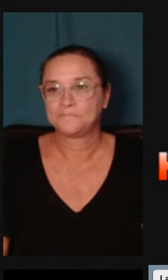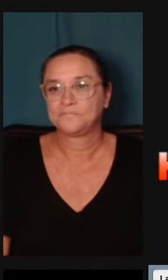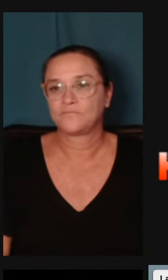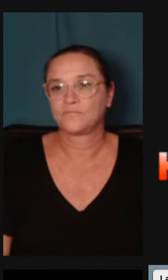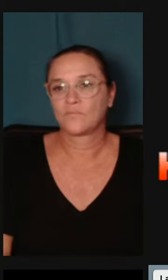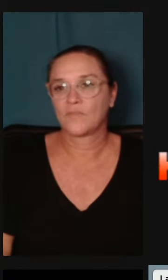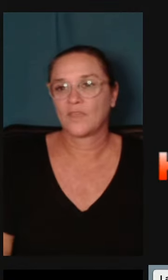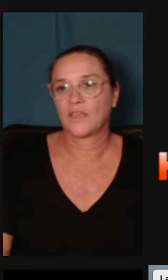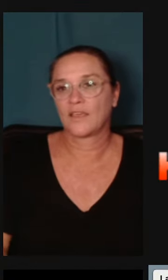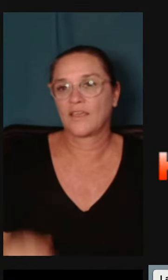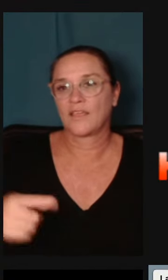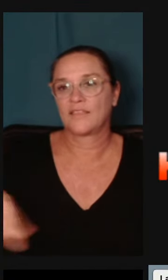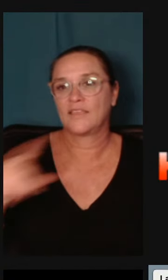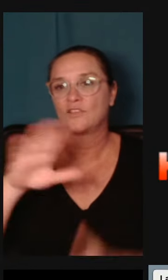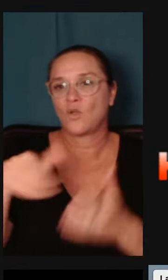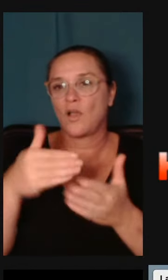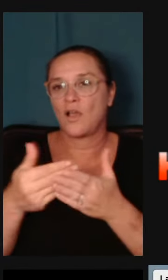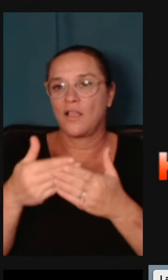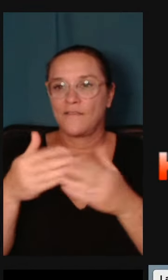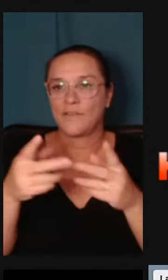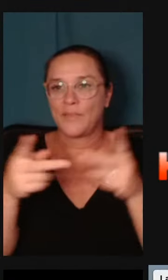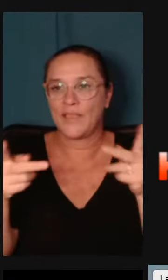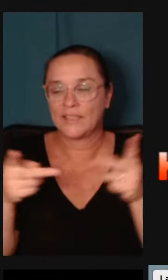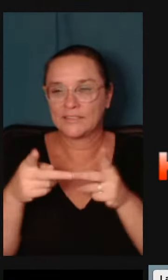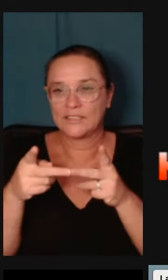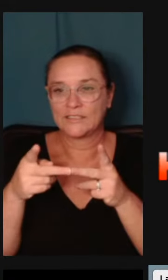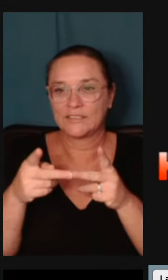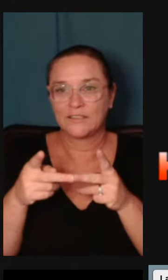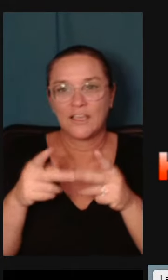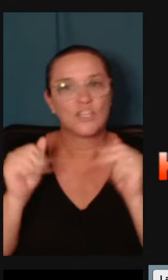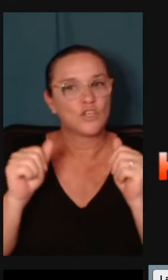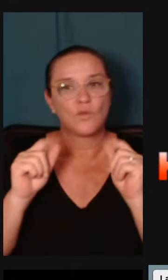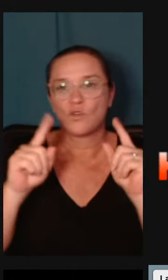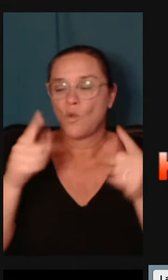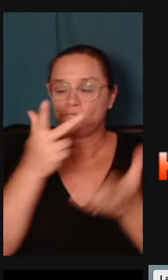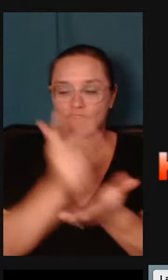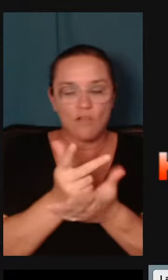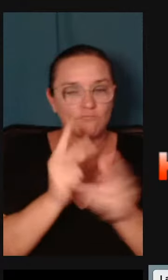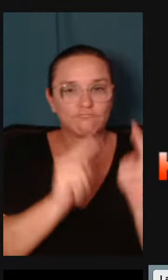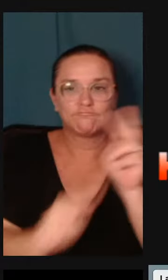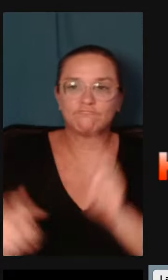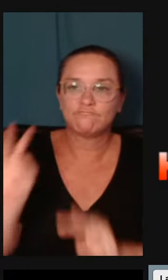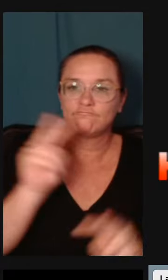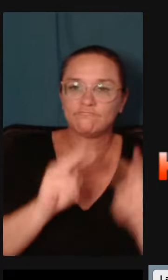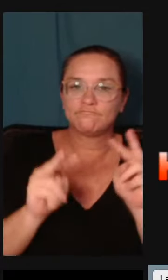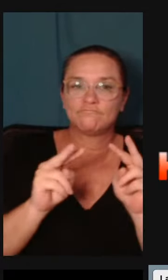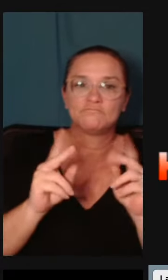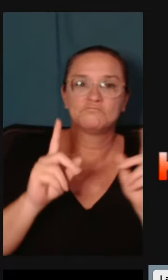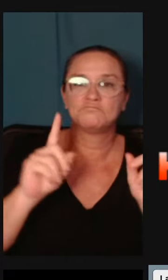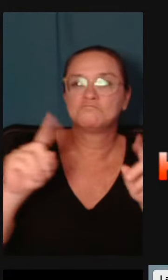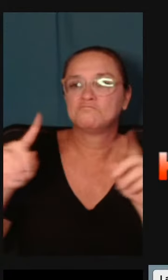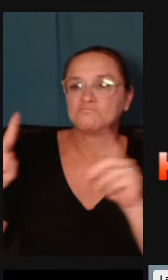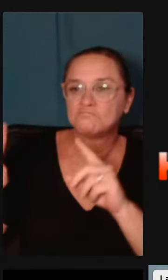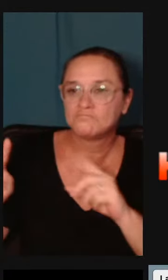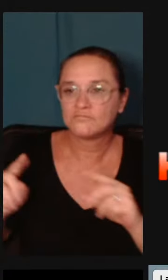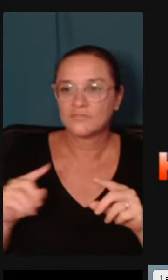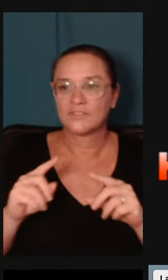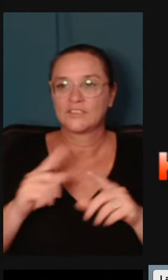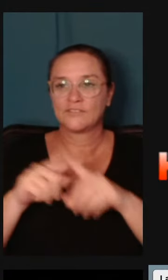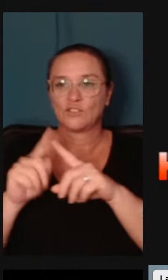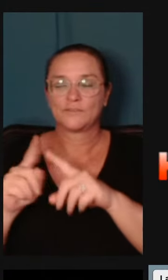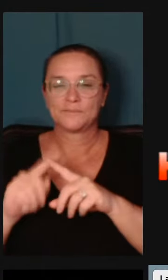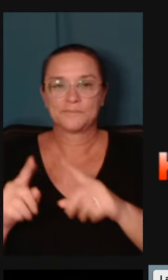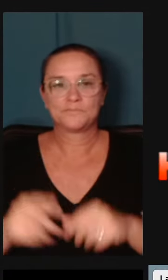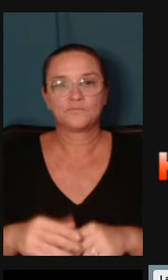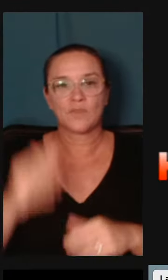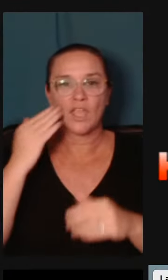There they are. Pretty much stop and look. Check them all out. I know we're